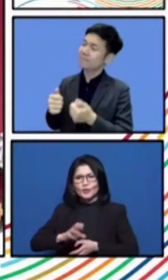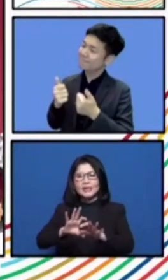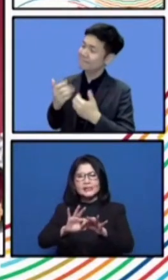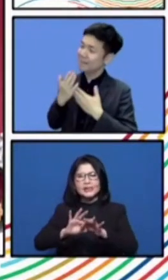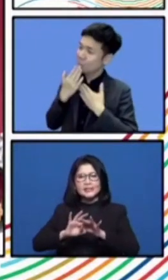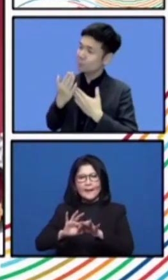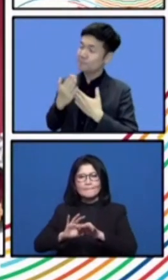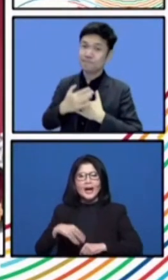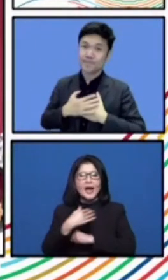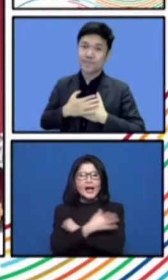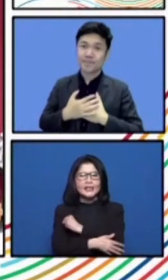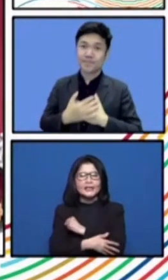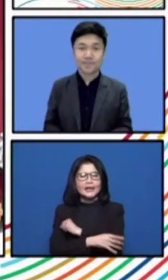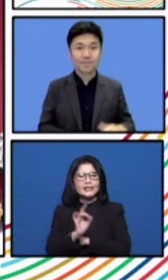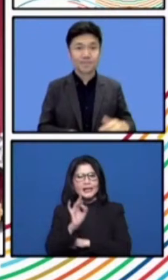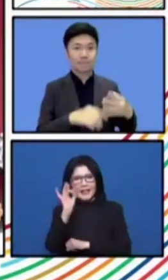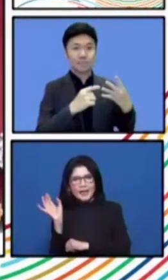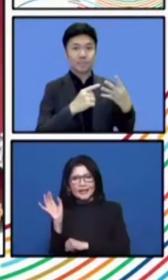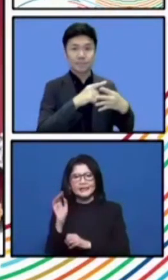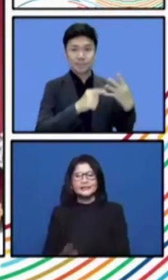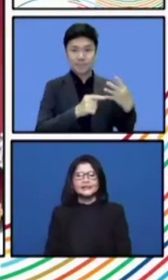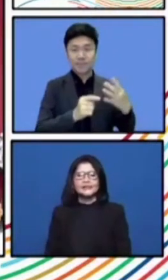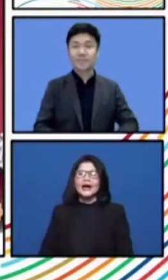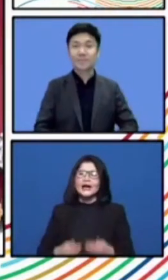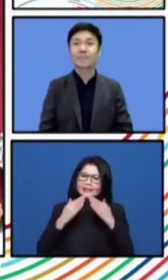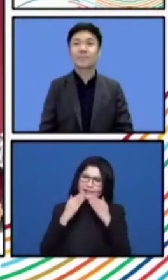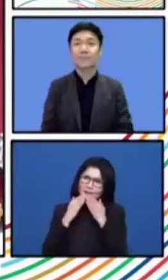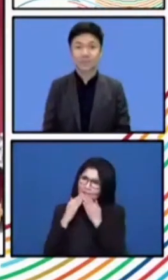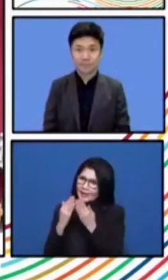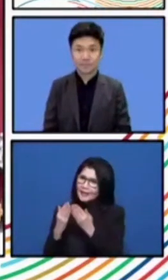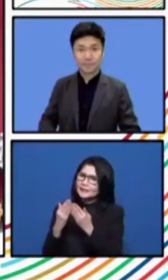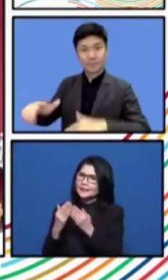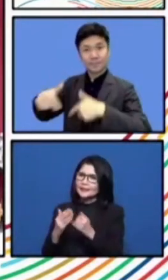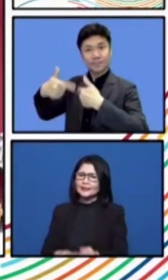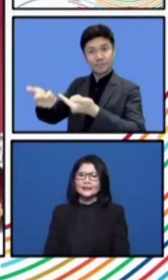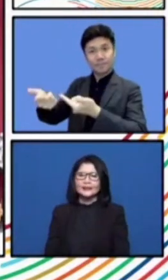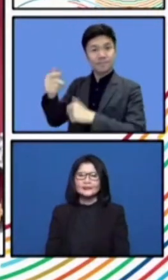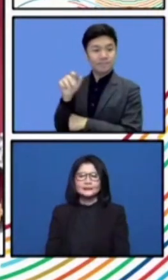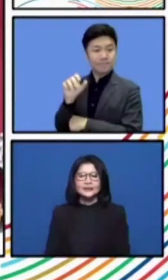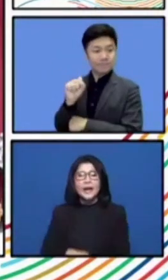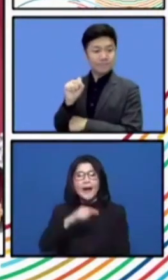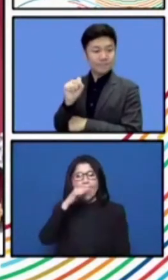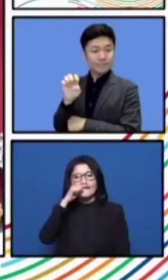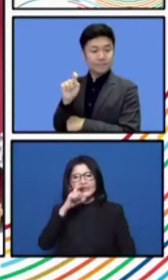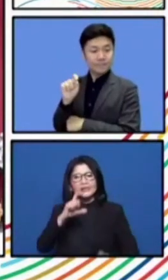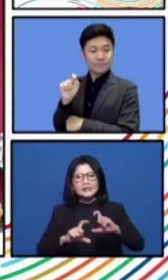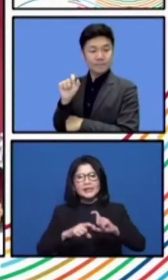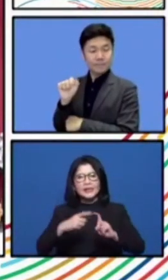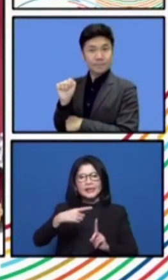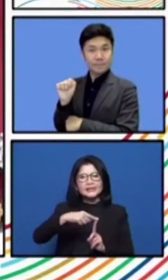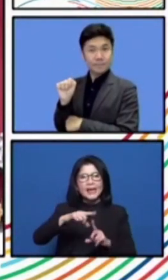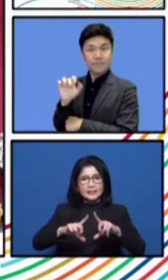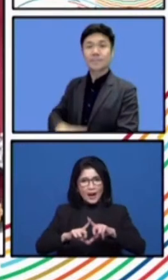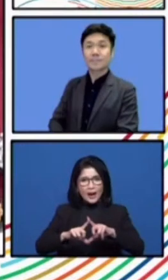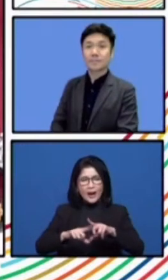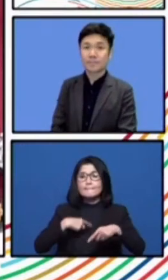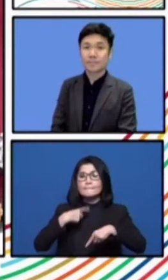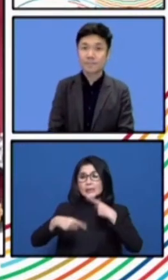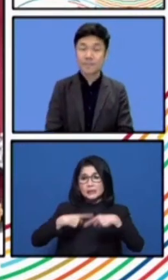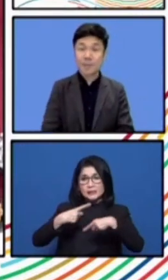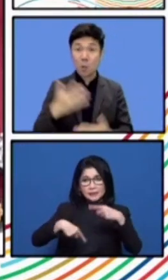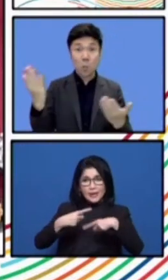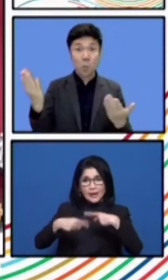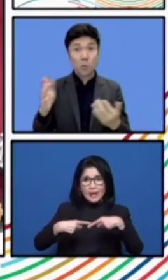um once again thank you now back to Mr seta um can you please share uh with us your pioneering work